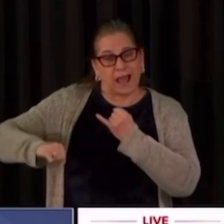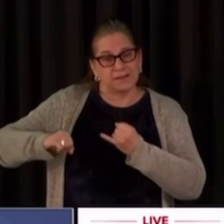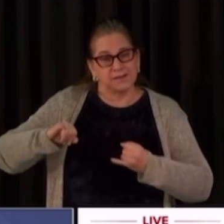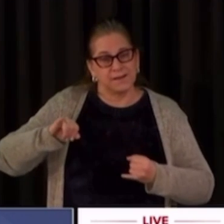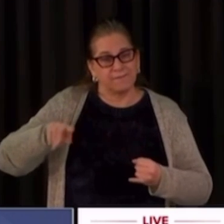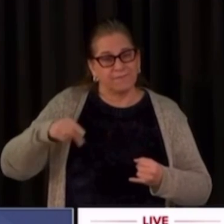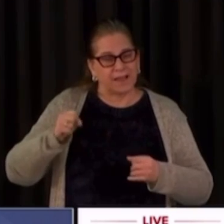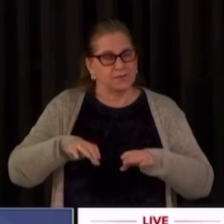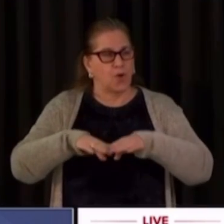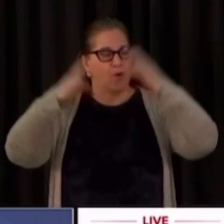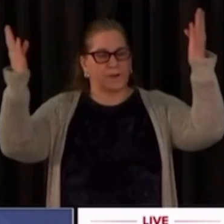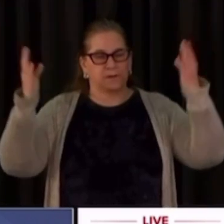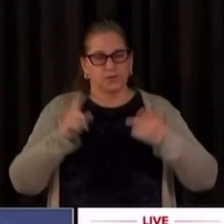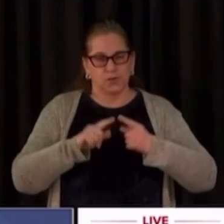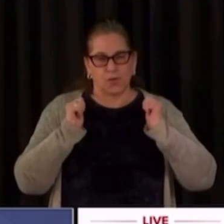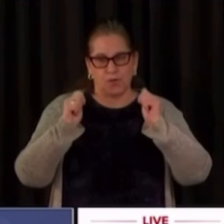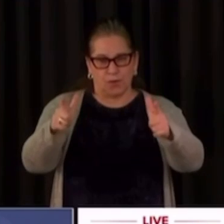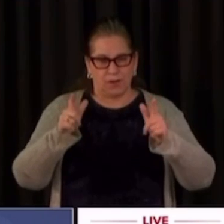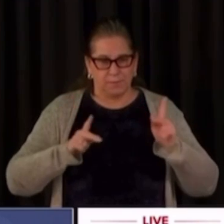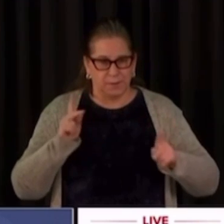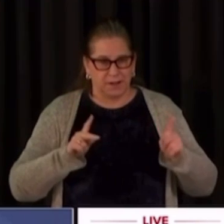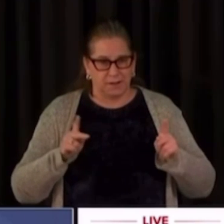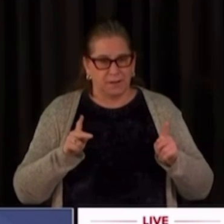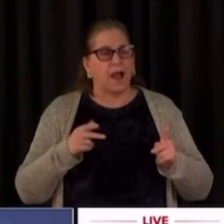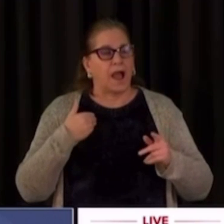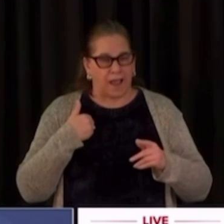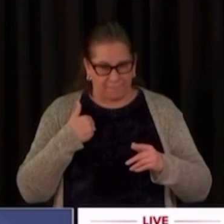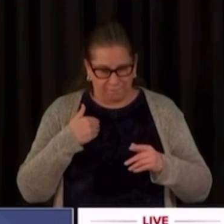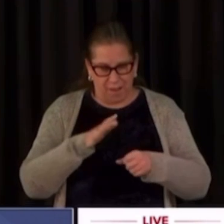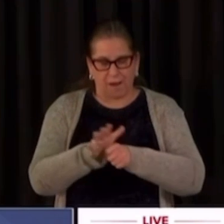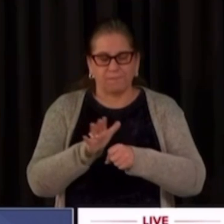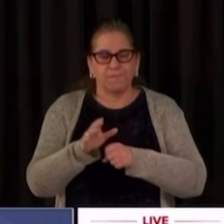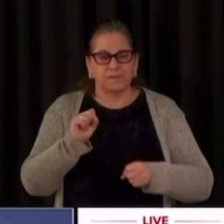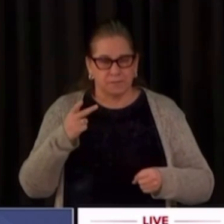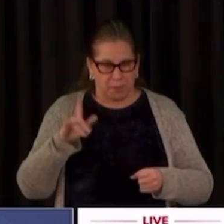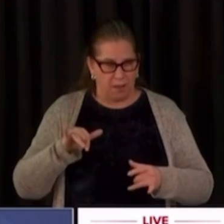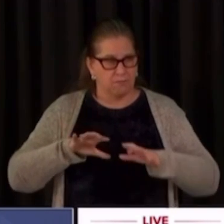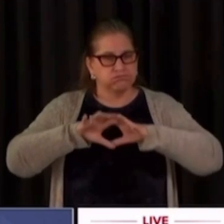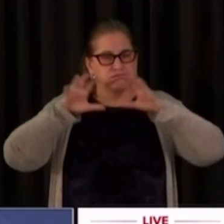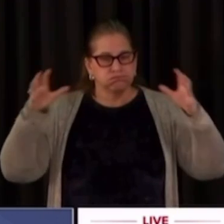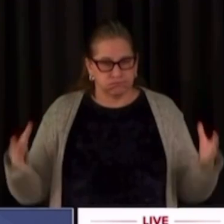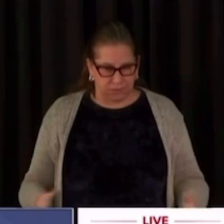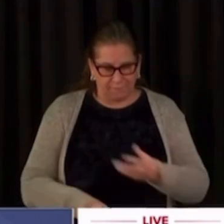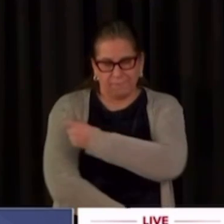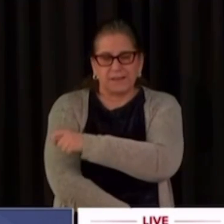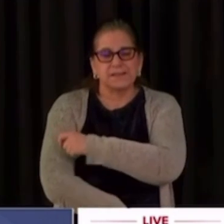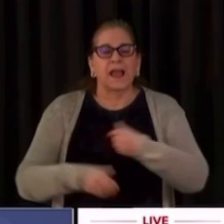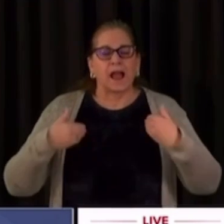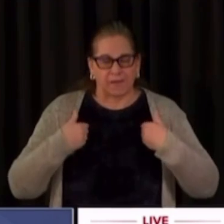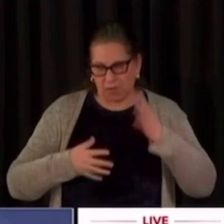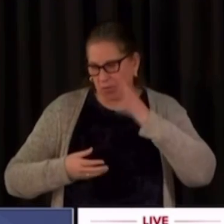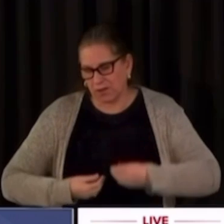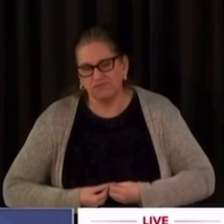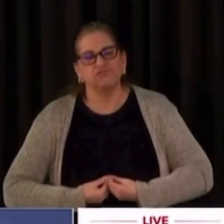because supply will at that time be sufficient, and vaccine will likely be available then through